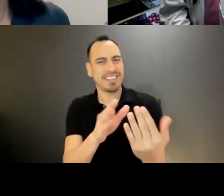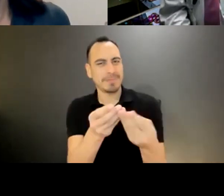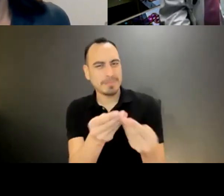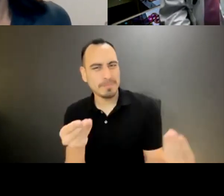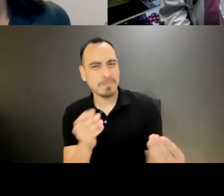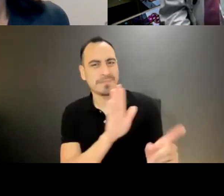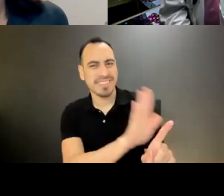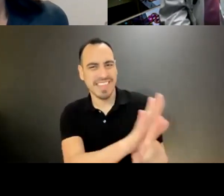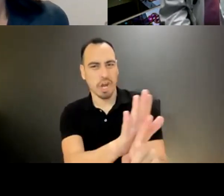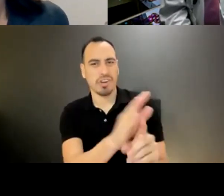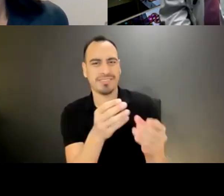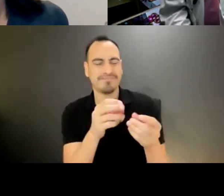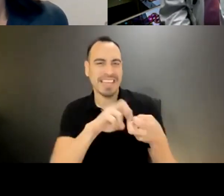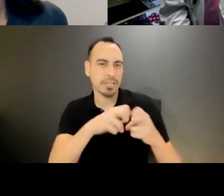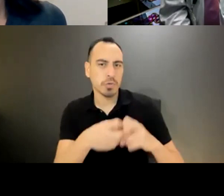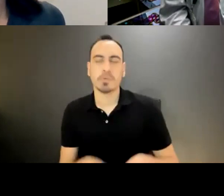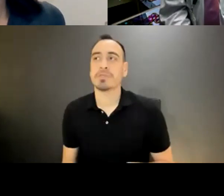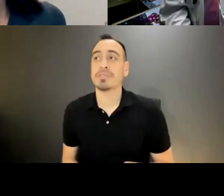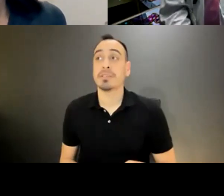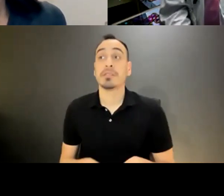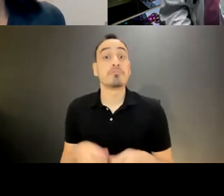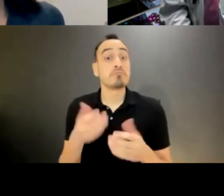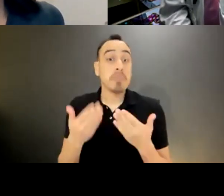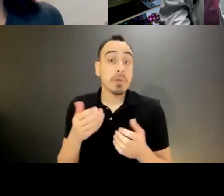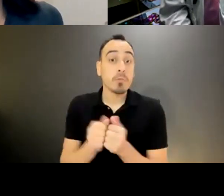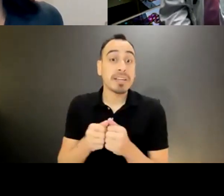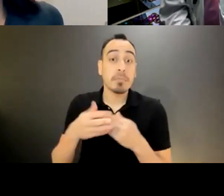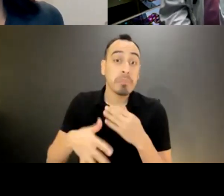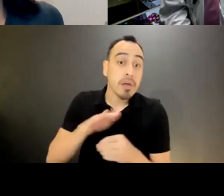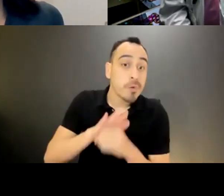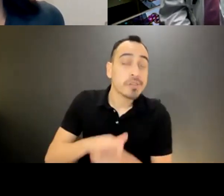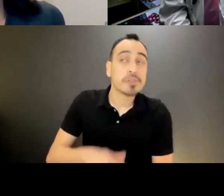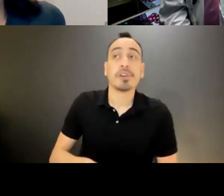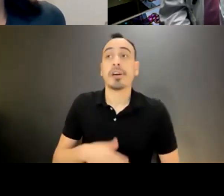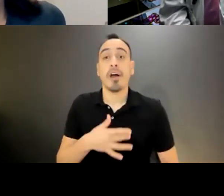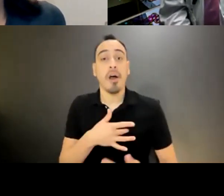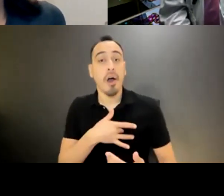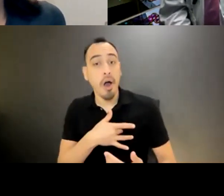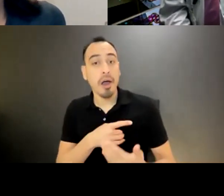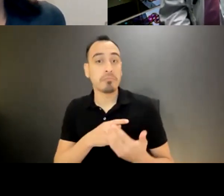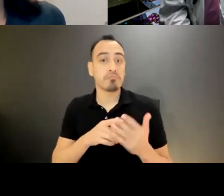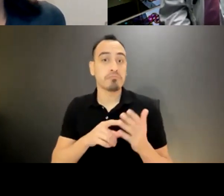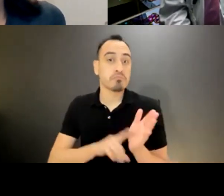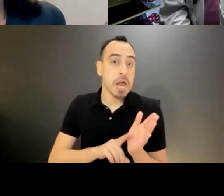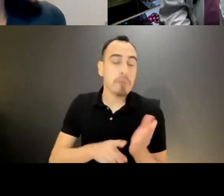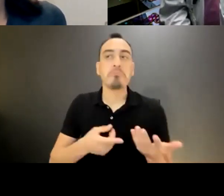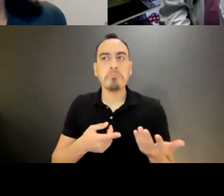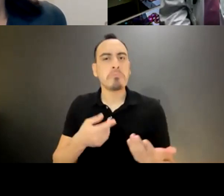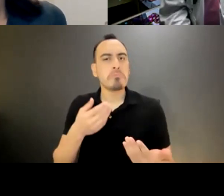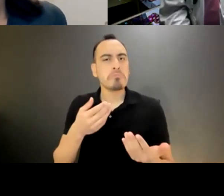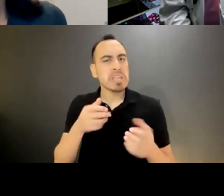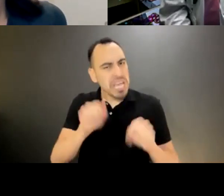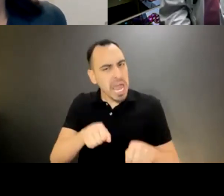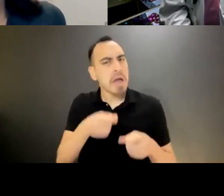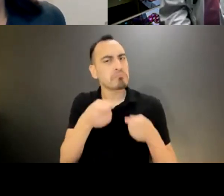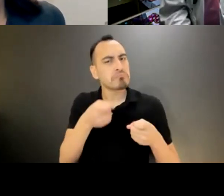the issues with blood pressure and heart rate and things like that, they're modestly manageable, but most